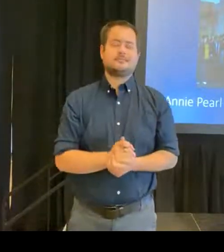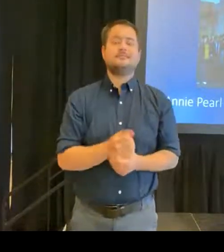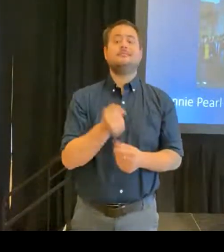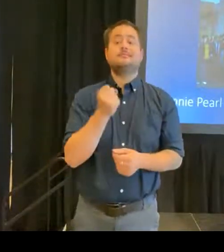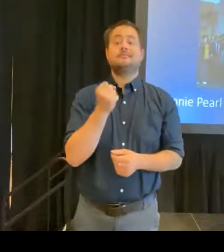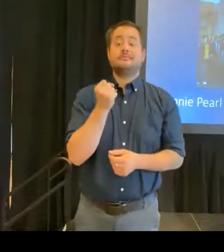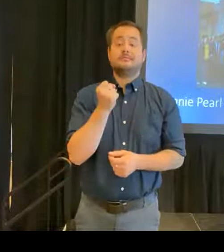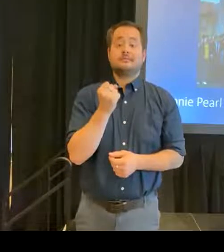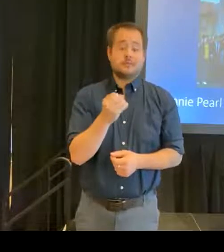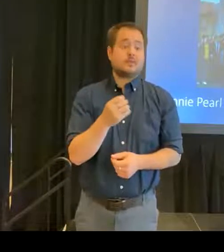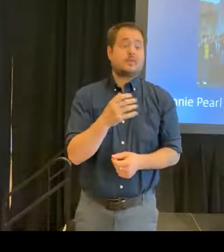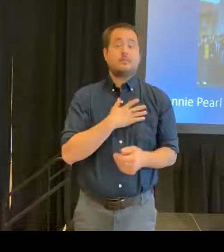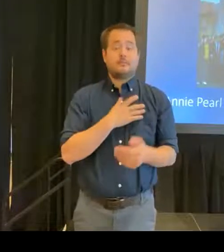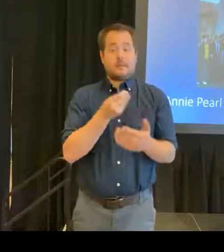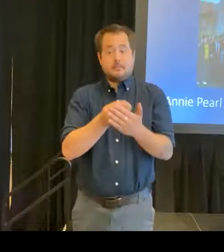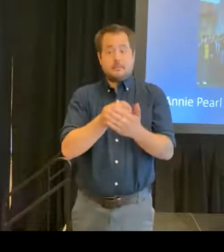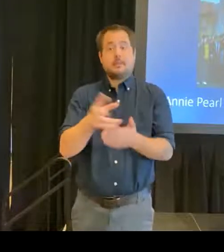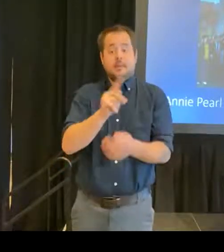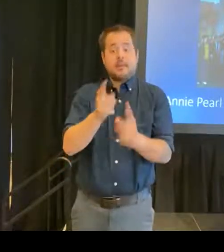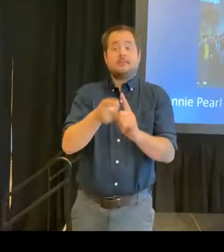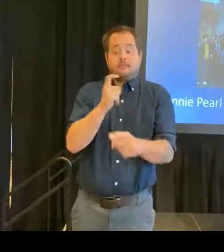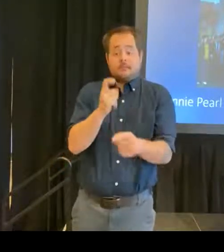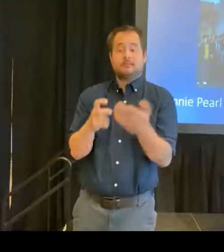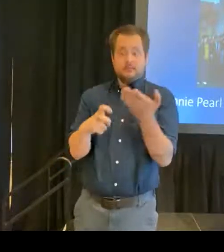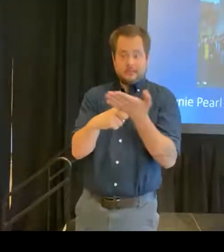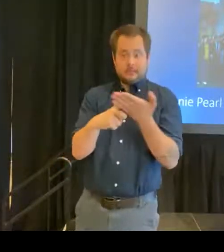So I got a refund from my ticket.